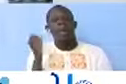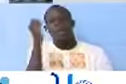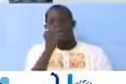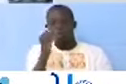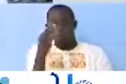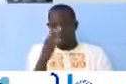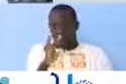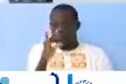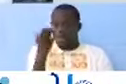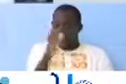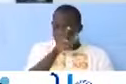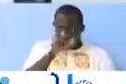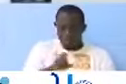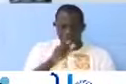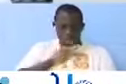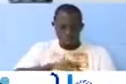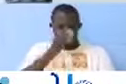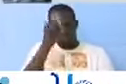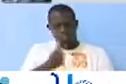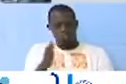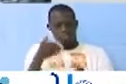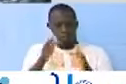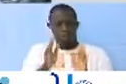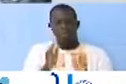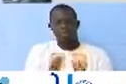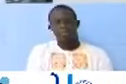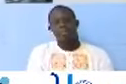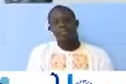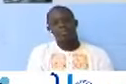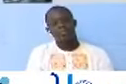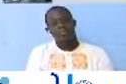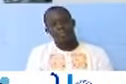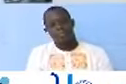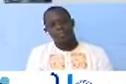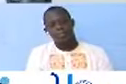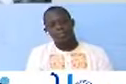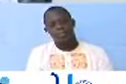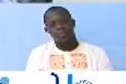Because yes, if you are on the side of truth,